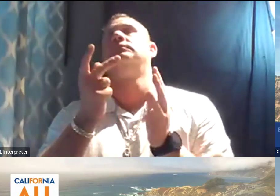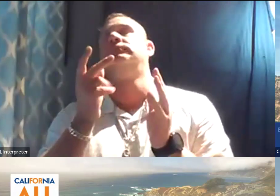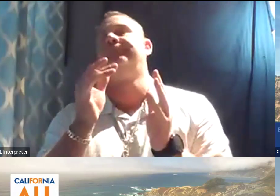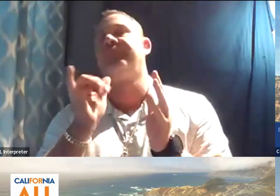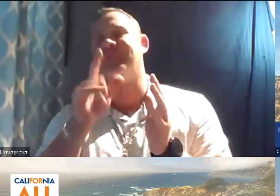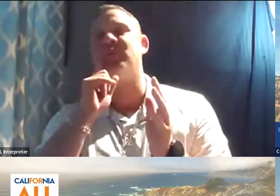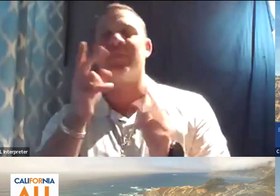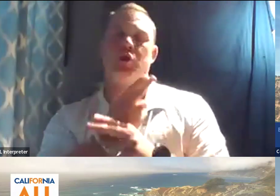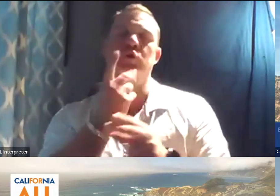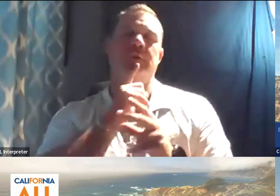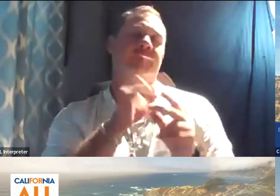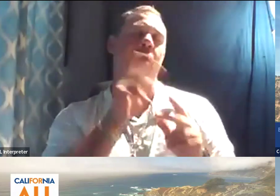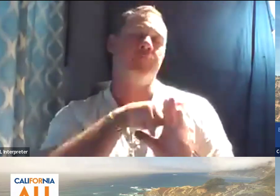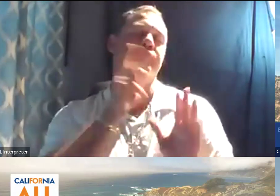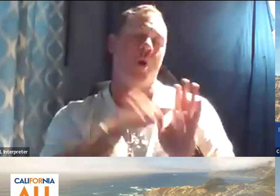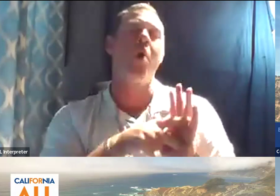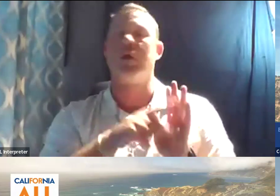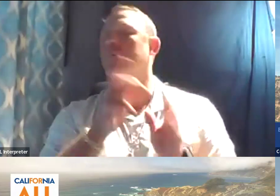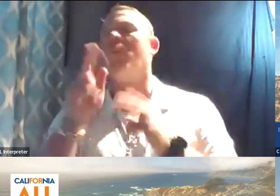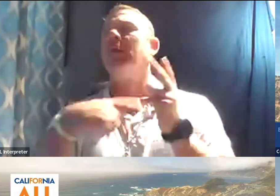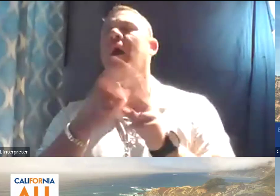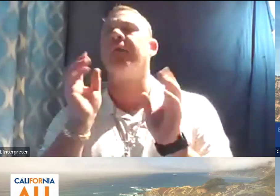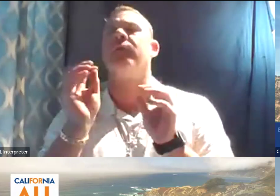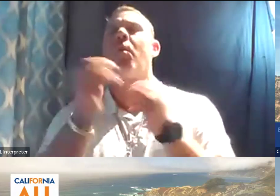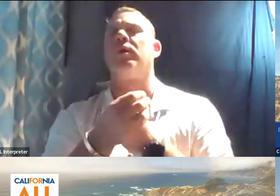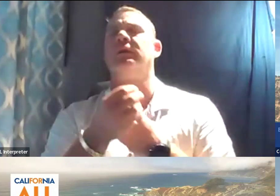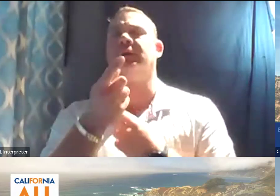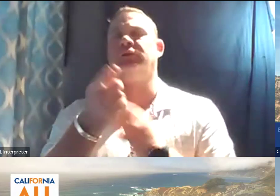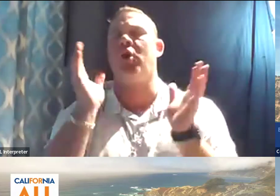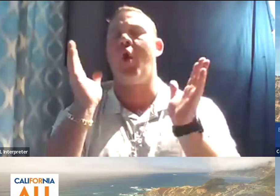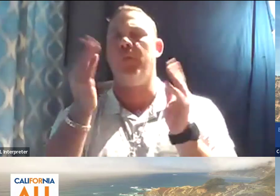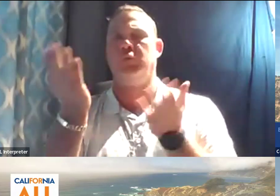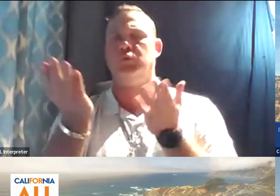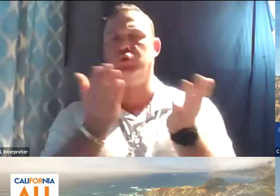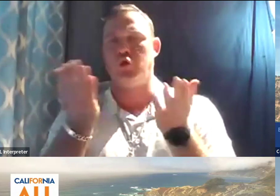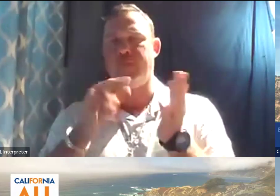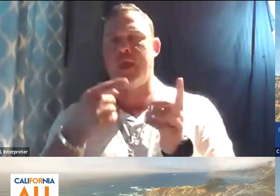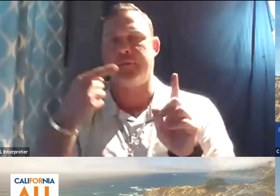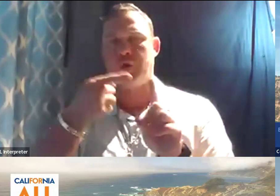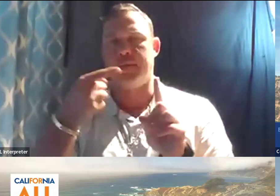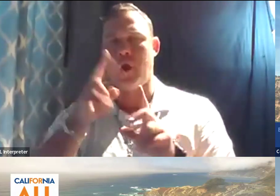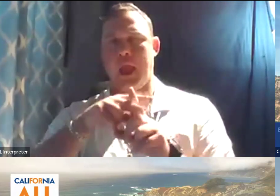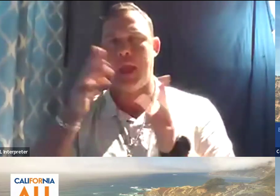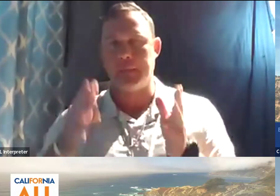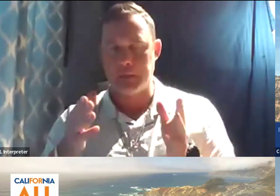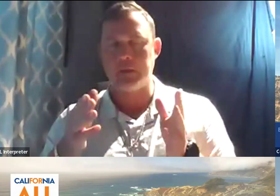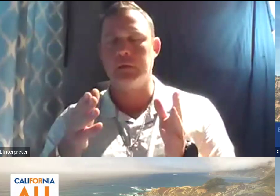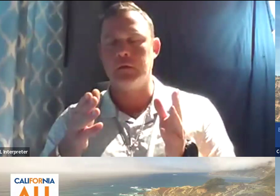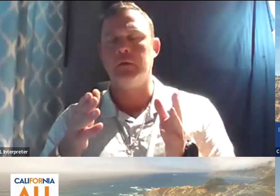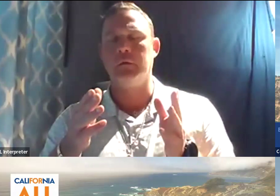program. What type of organization would you hope to serve as that primary applicant